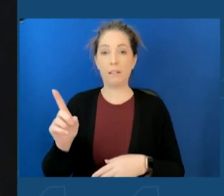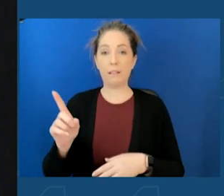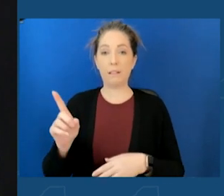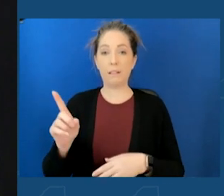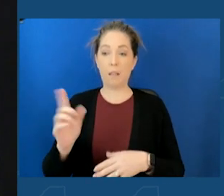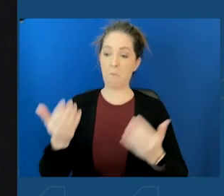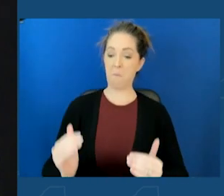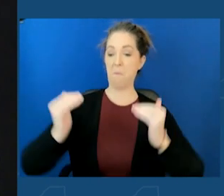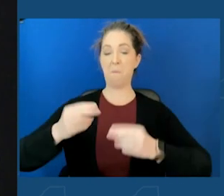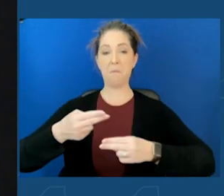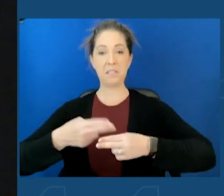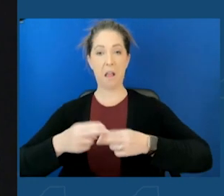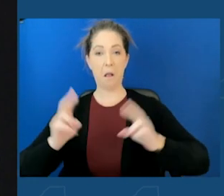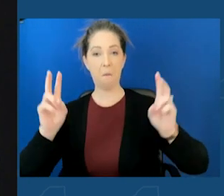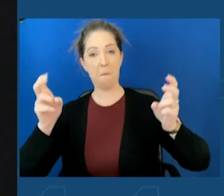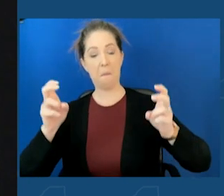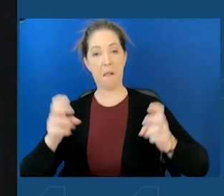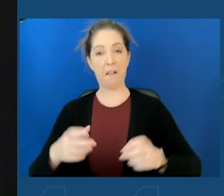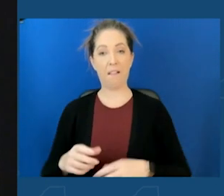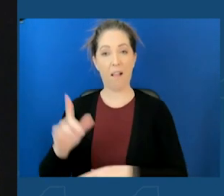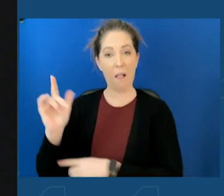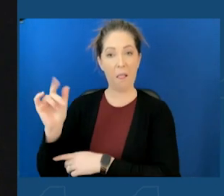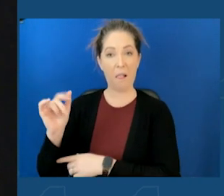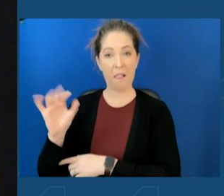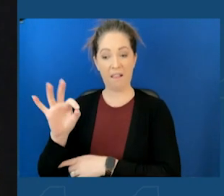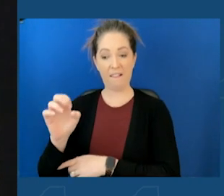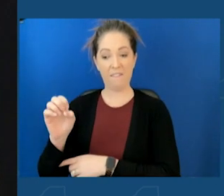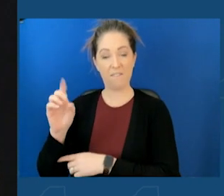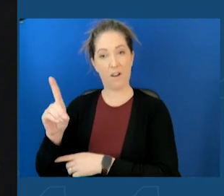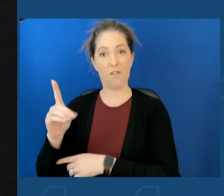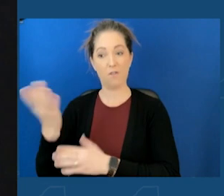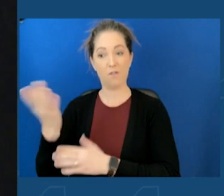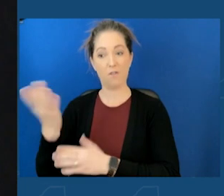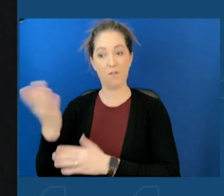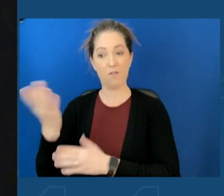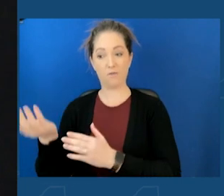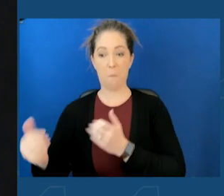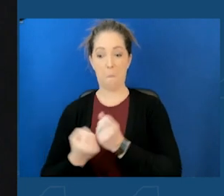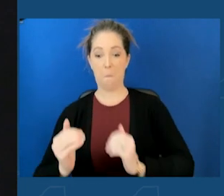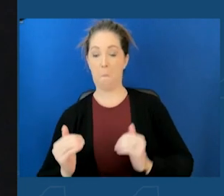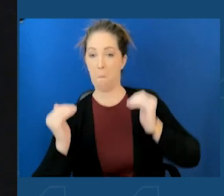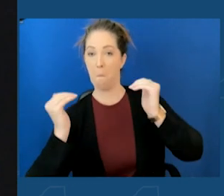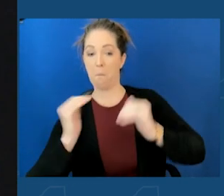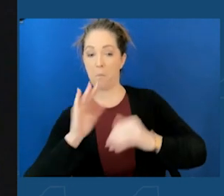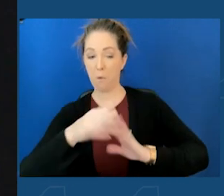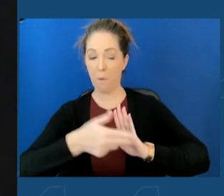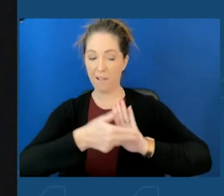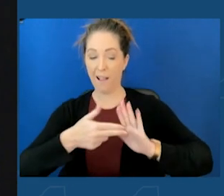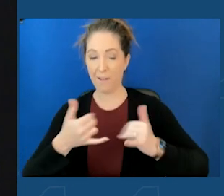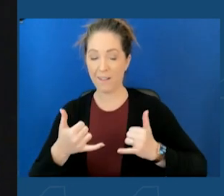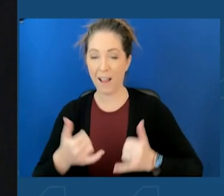since Long Island Federation, right? Very impressive, Roger. Great to have you as a partner on this as well.